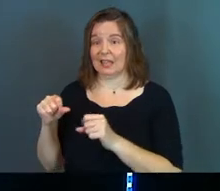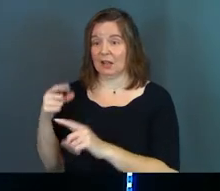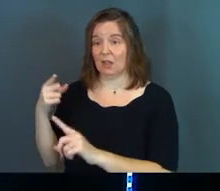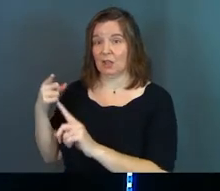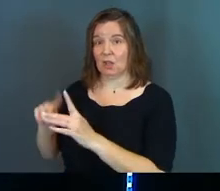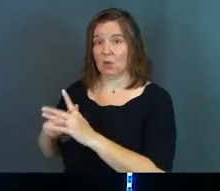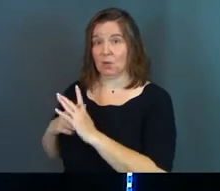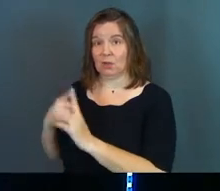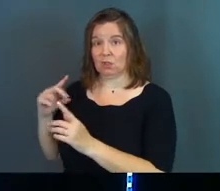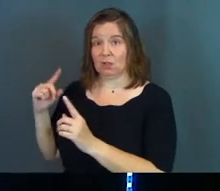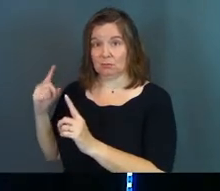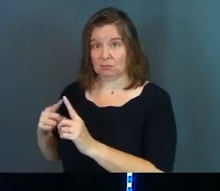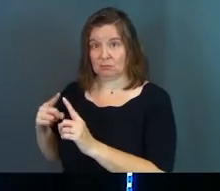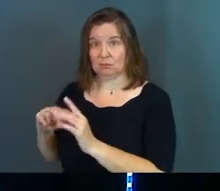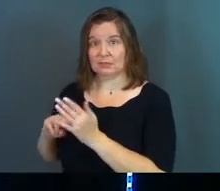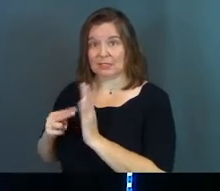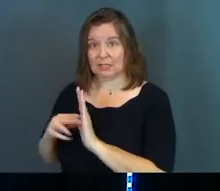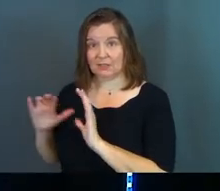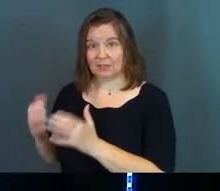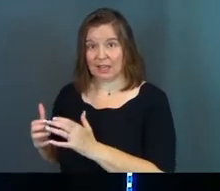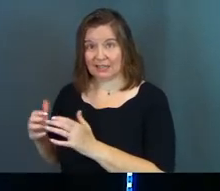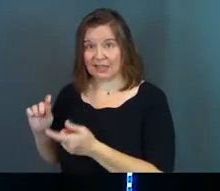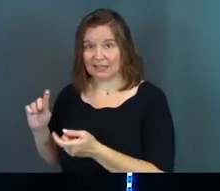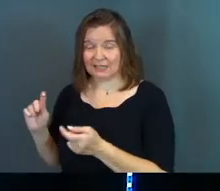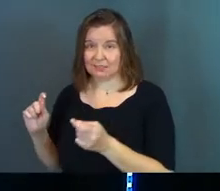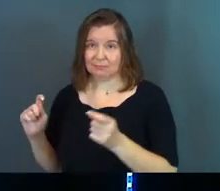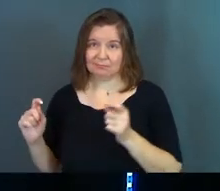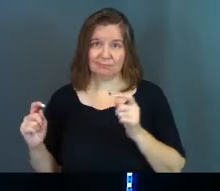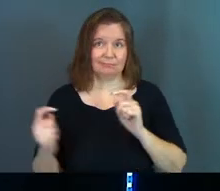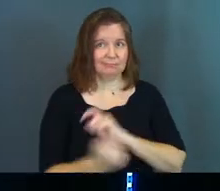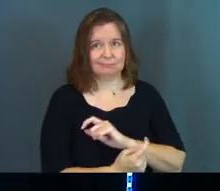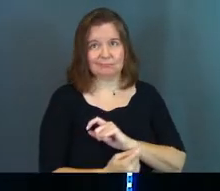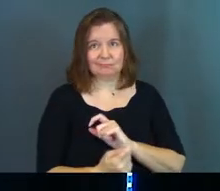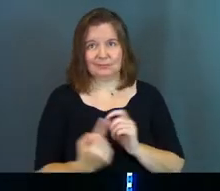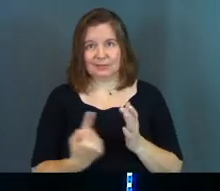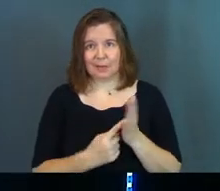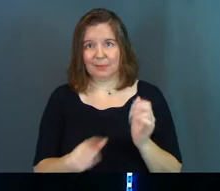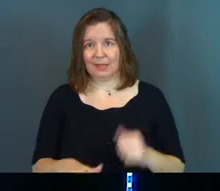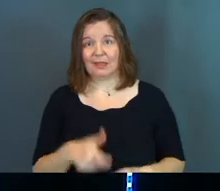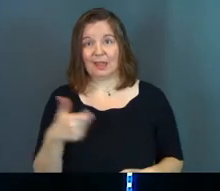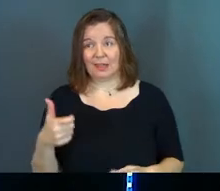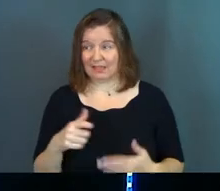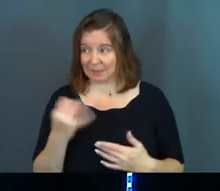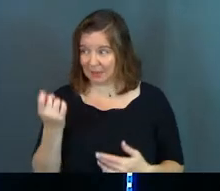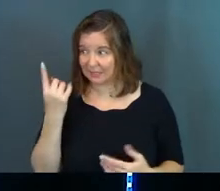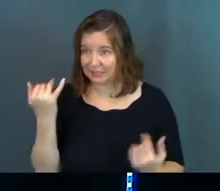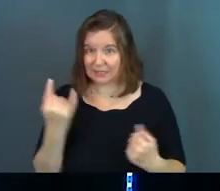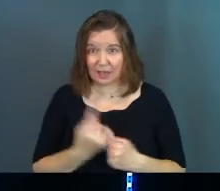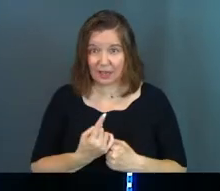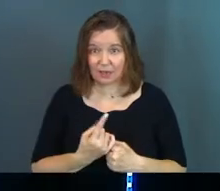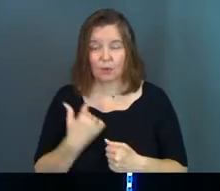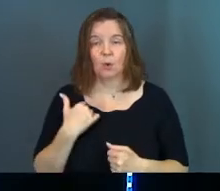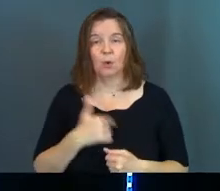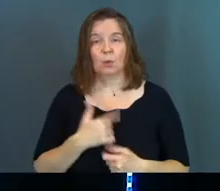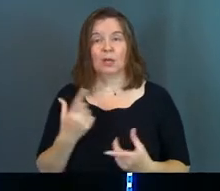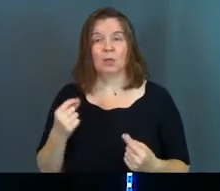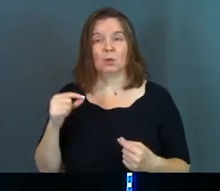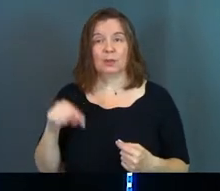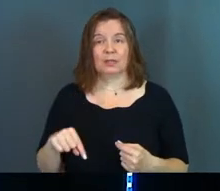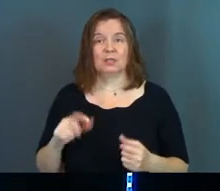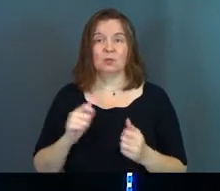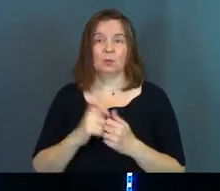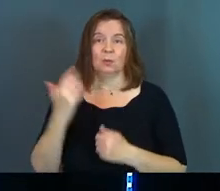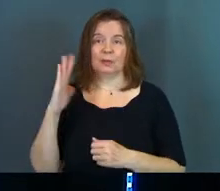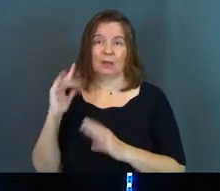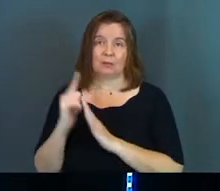the original intention of the class and twisted it into something else. Does that make sense today, church? We do this